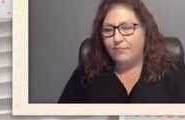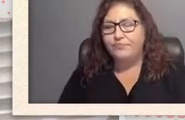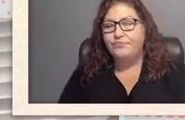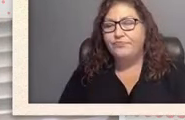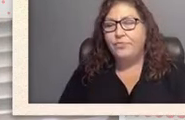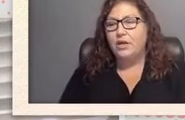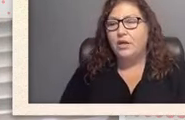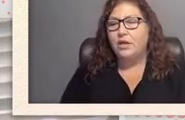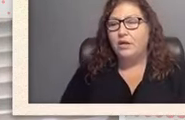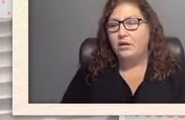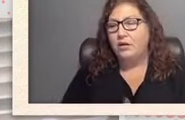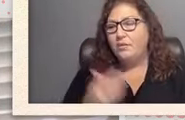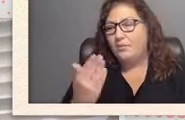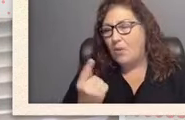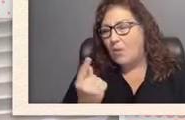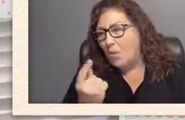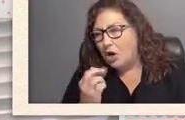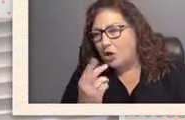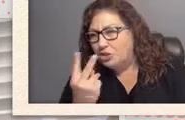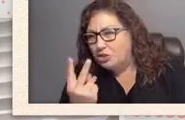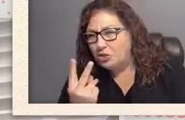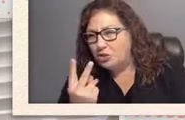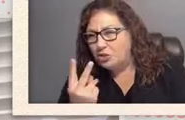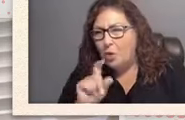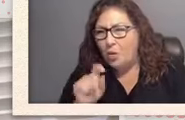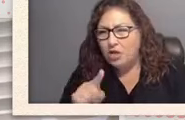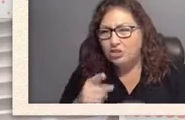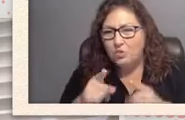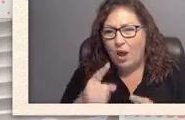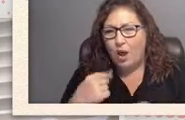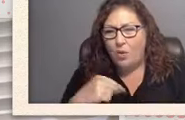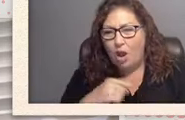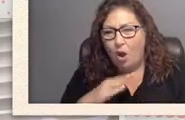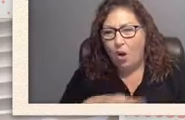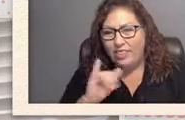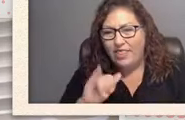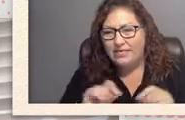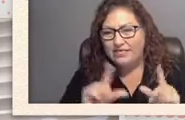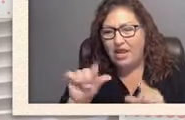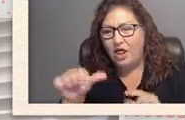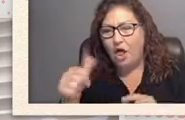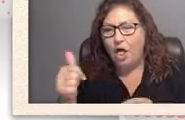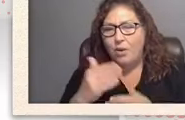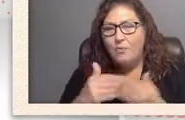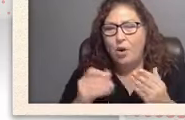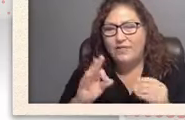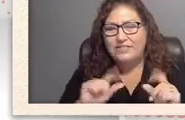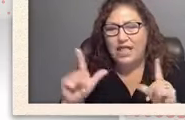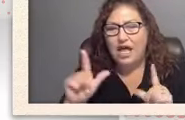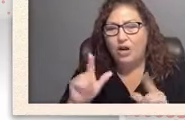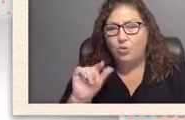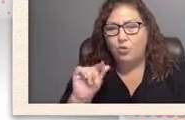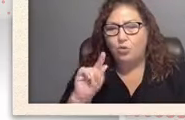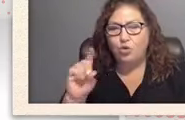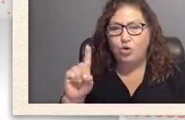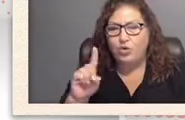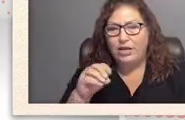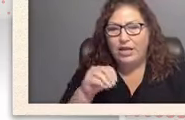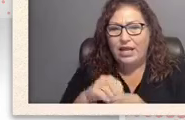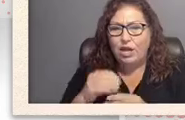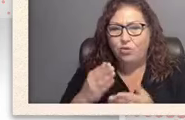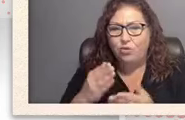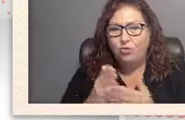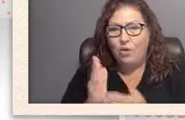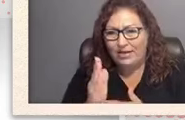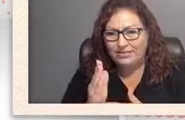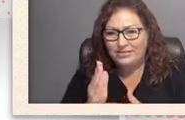one or two more questions real quick while we're on this slide, though. The other part of this slide says Rooted in Rights video series, vote for access, and then there's 5